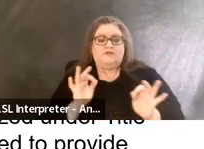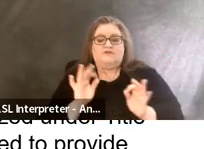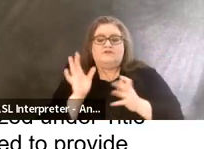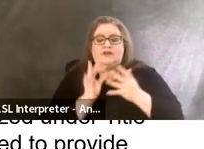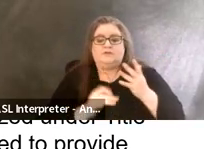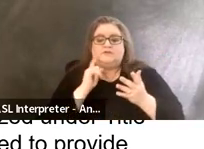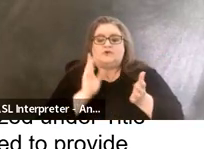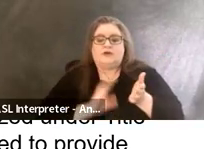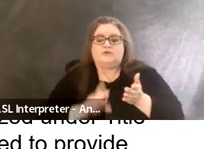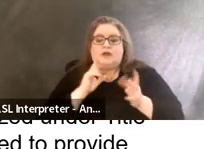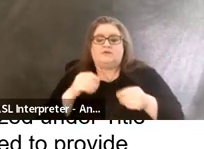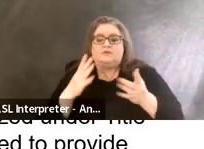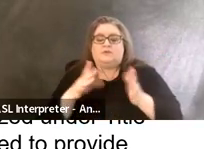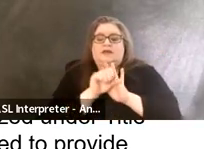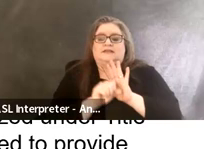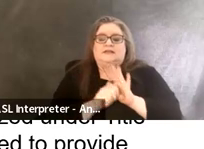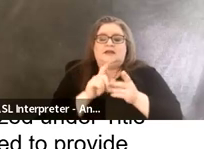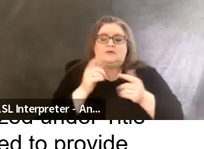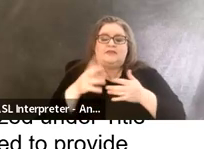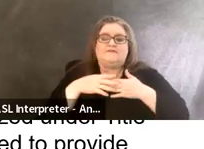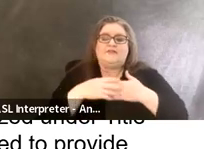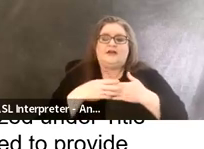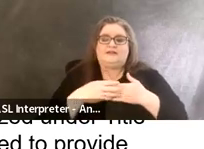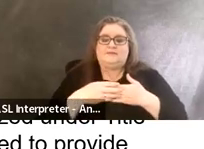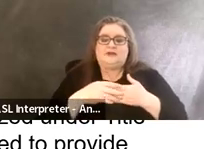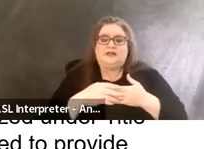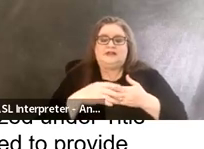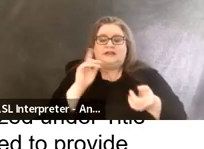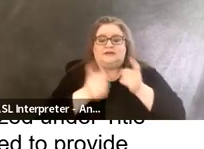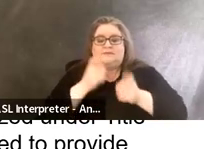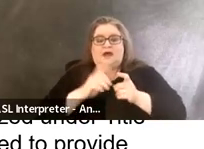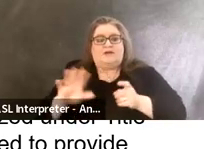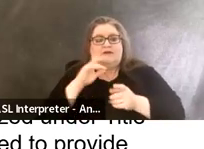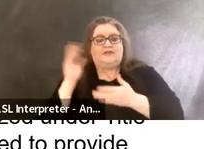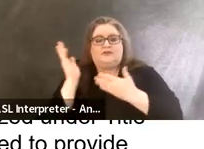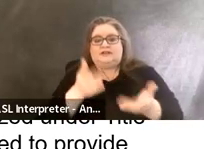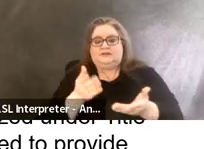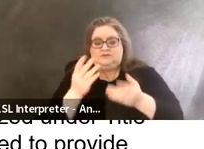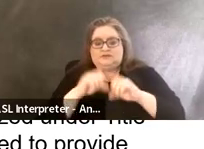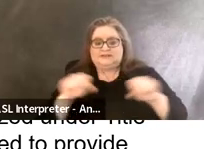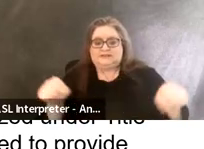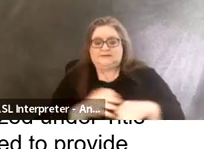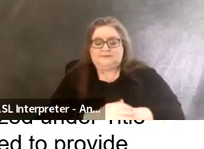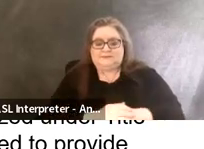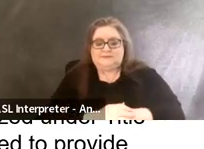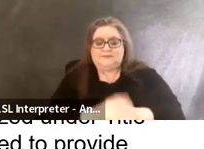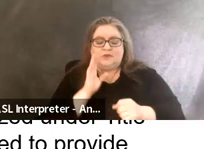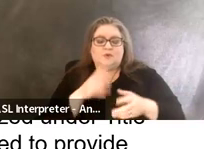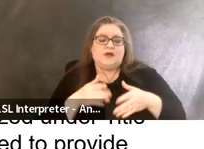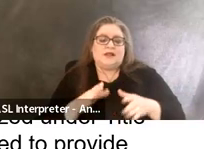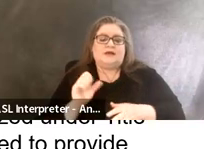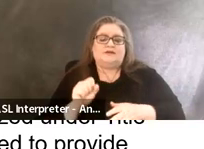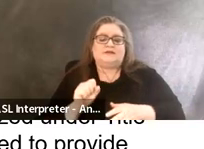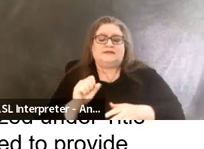waivers, providing states with the flexibility to modify their delivery systems by allowing CMS